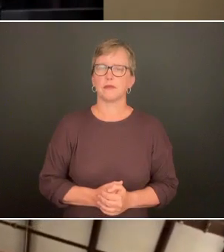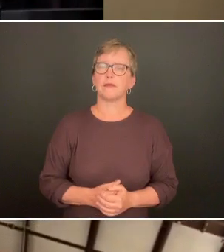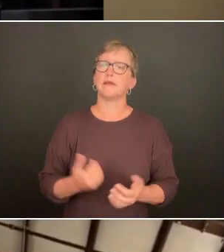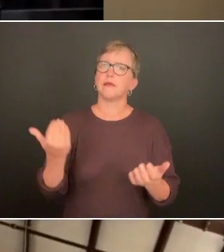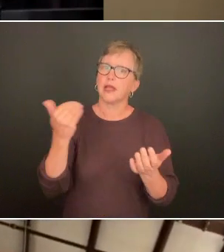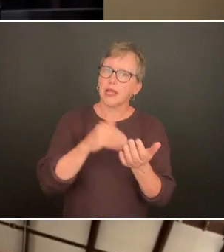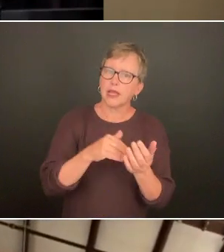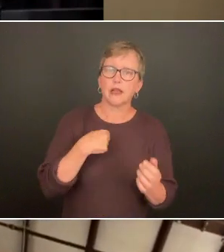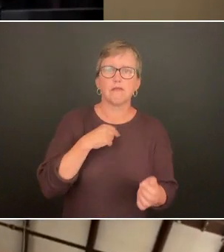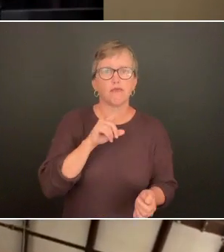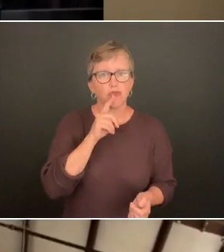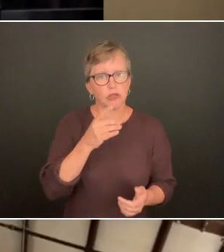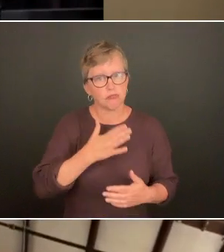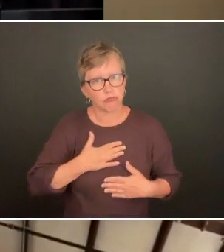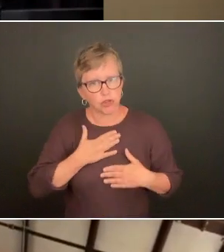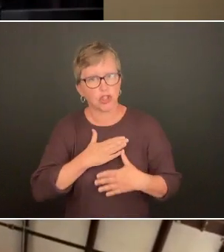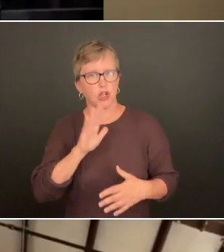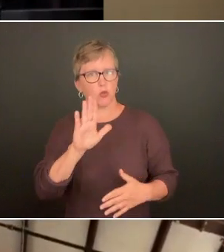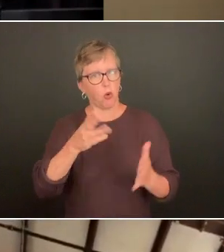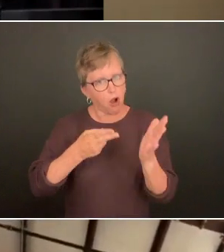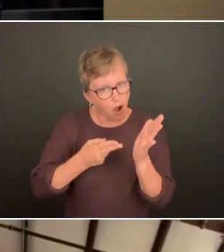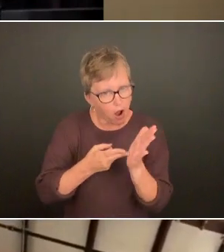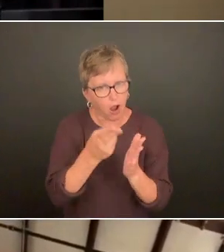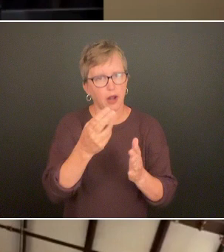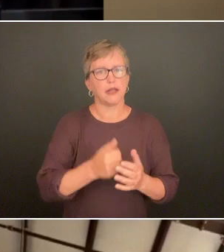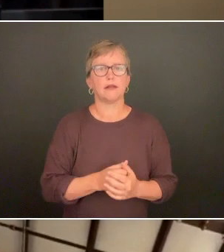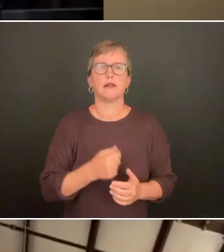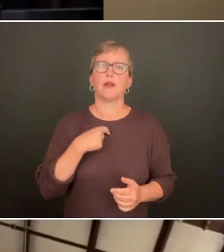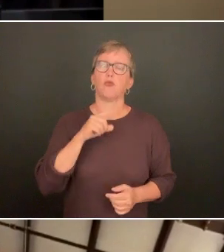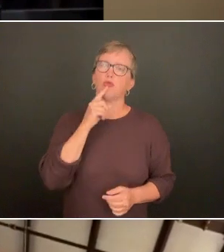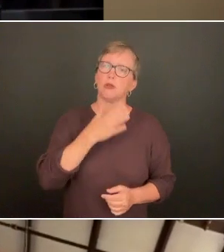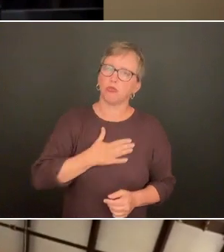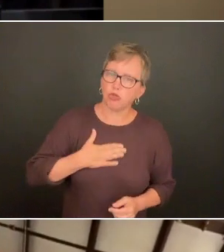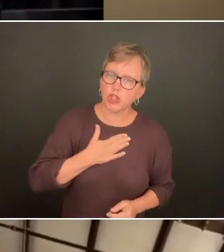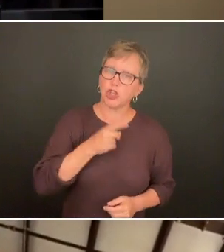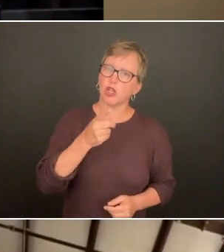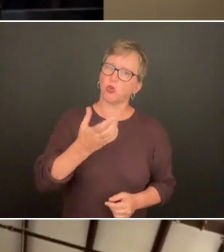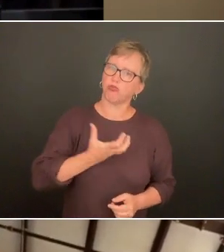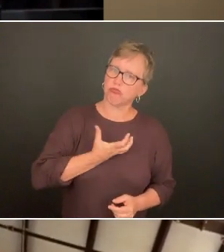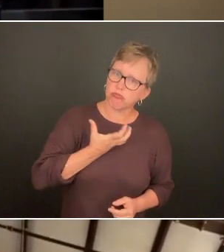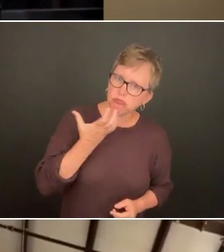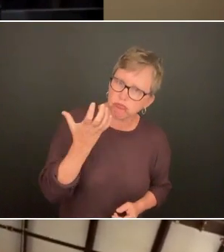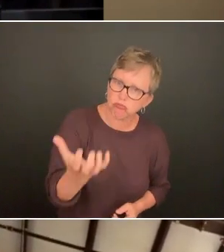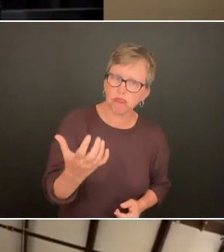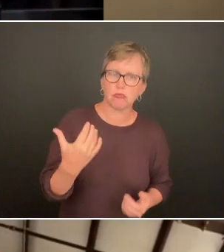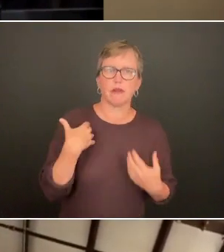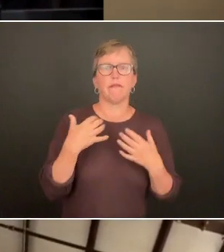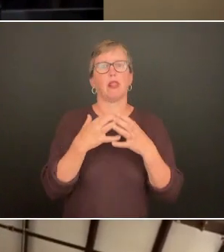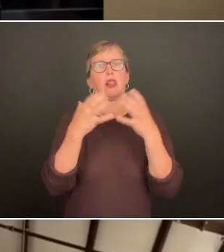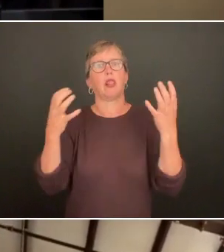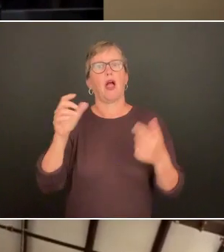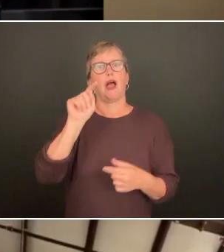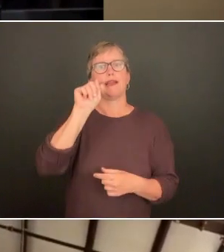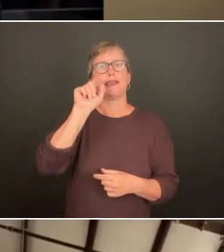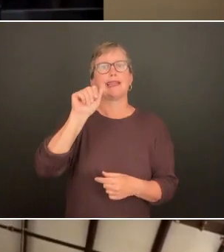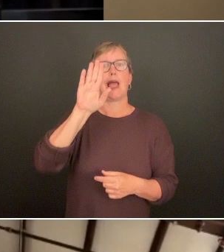So I mean, again, this is I really appreciate your honesty. I really appreciate you really just putting it out there